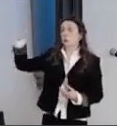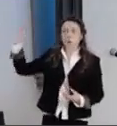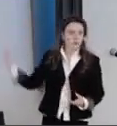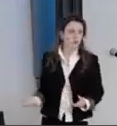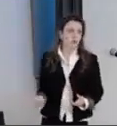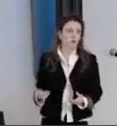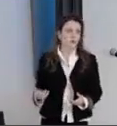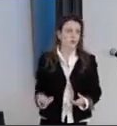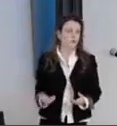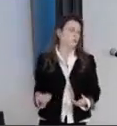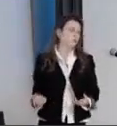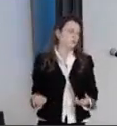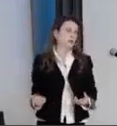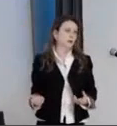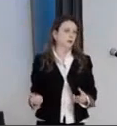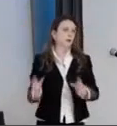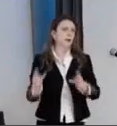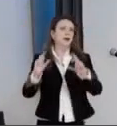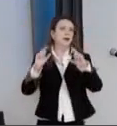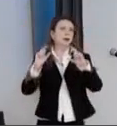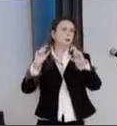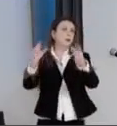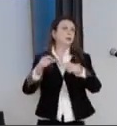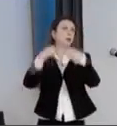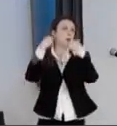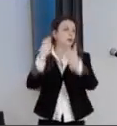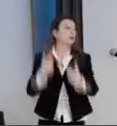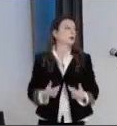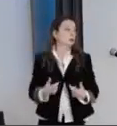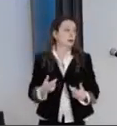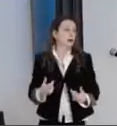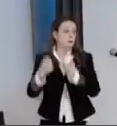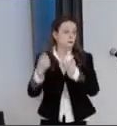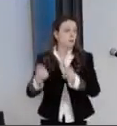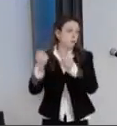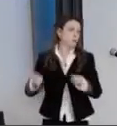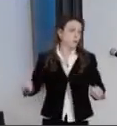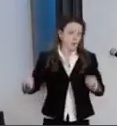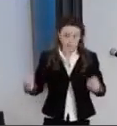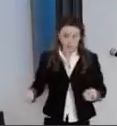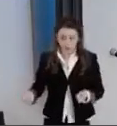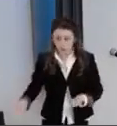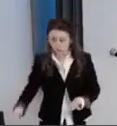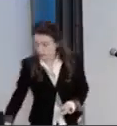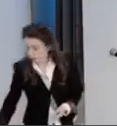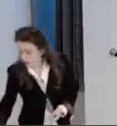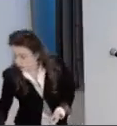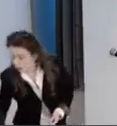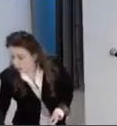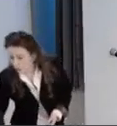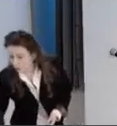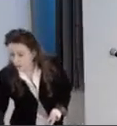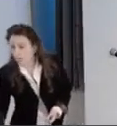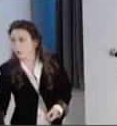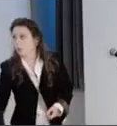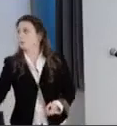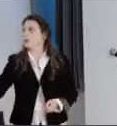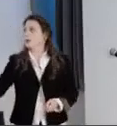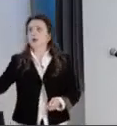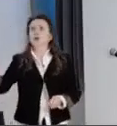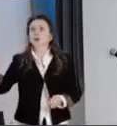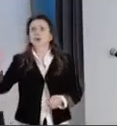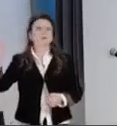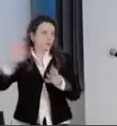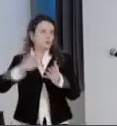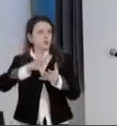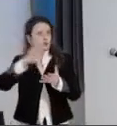of the components of this piece of design, and in particular by knowing the natural kinds to which the components belong. And so